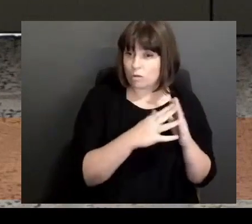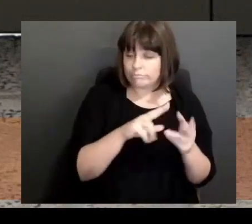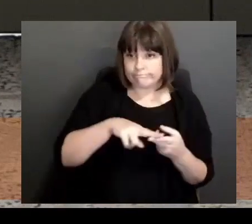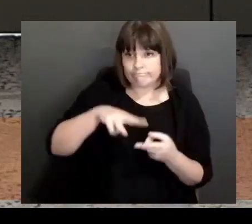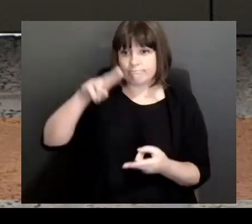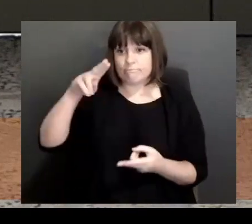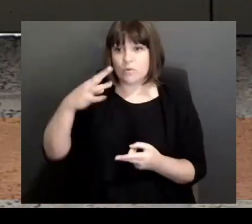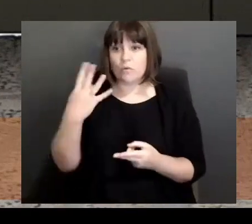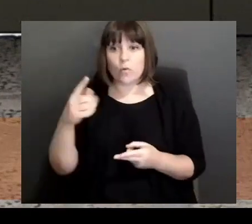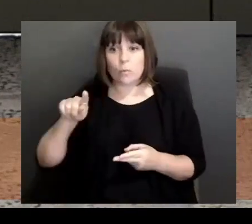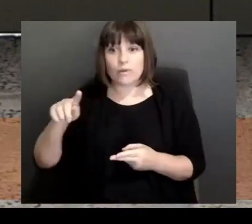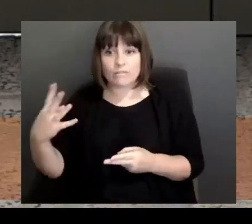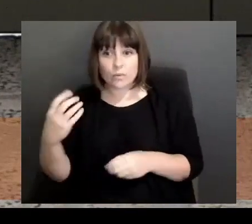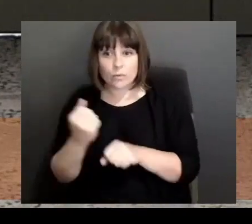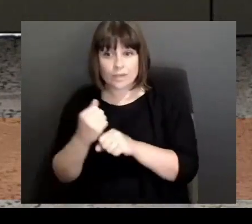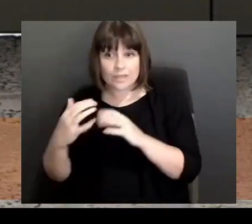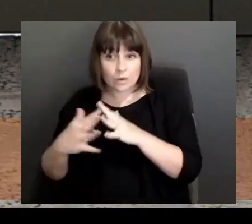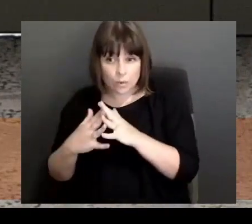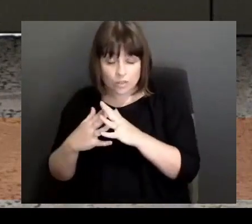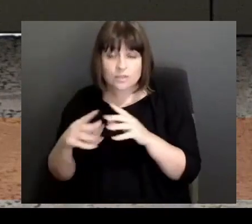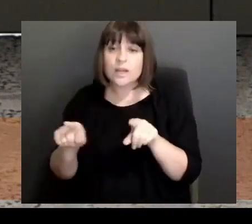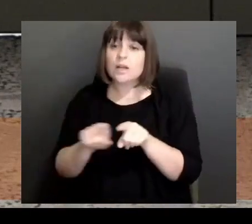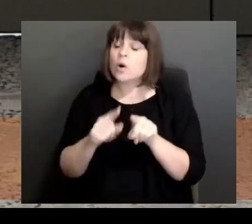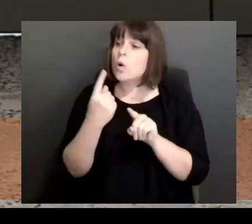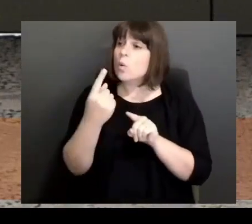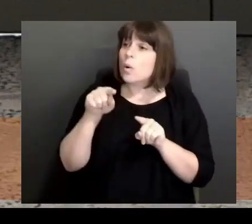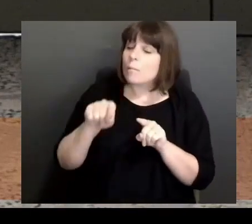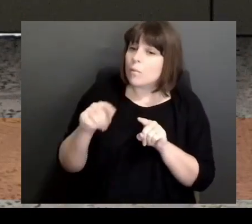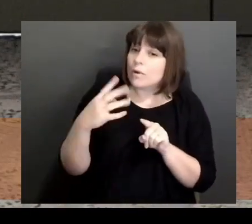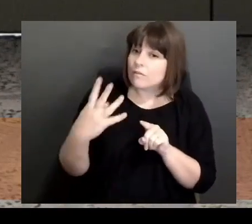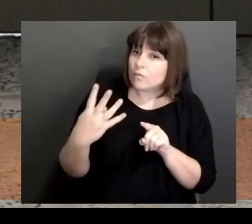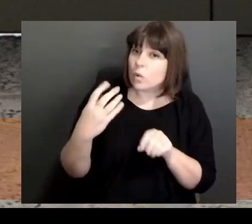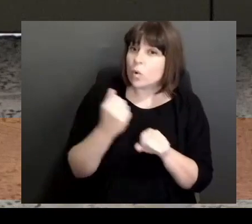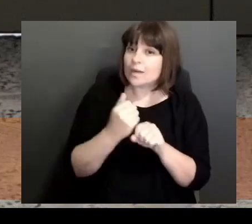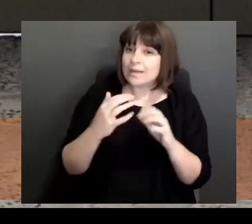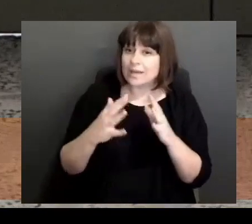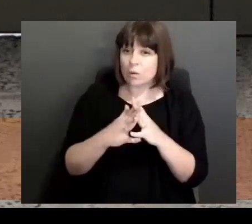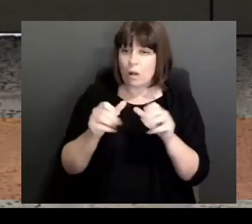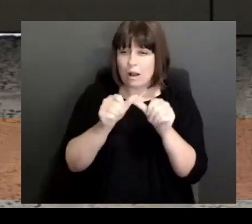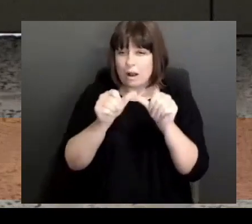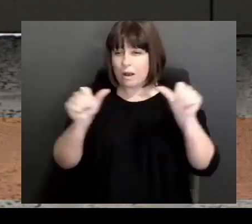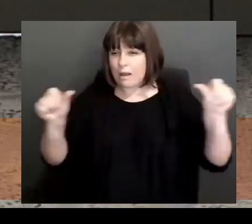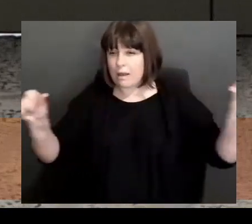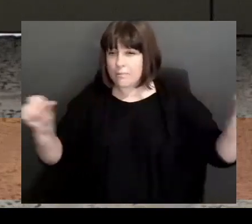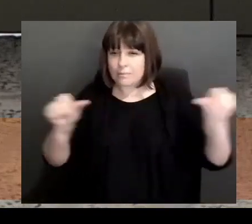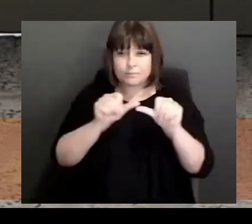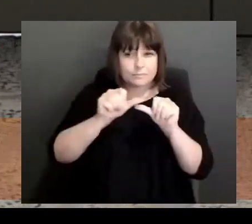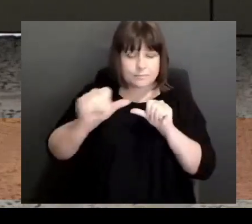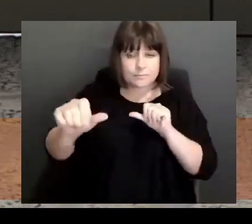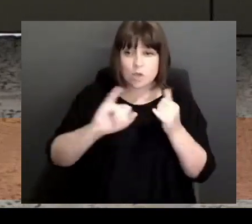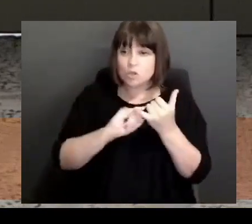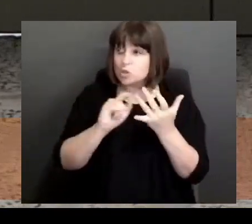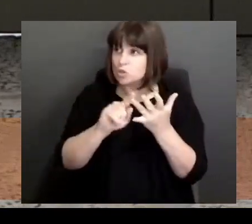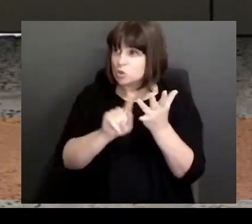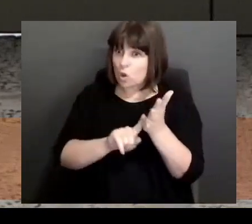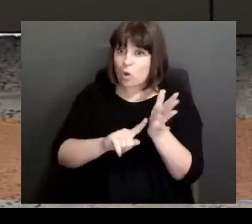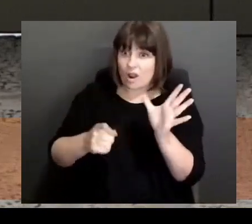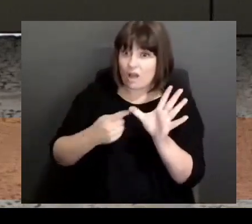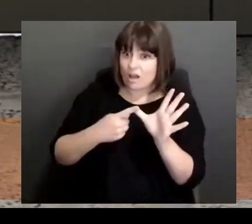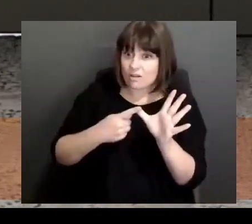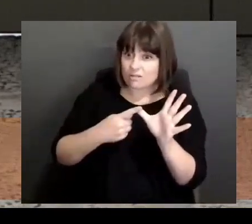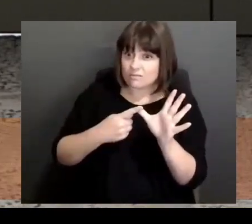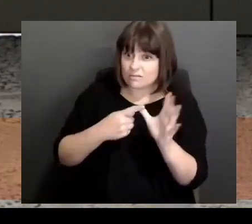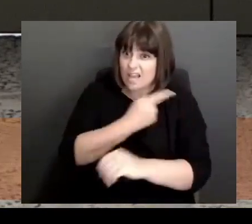gigawatts, and around 1.4 gigawatts of large-scale solar capacity was commissioned, correct? That's correct. Sorry, 1.1